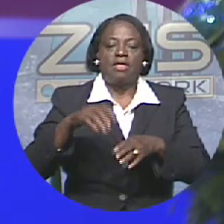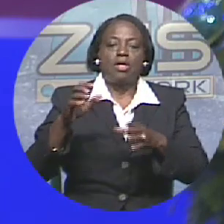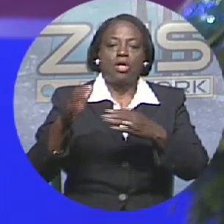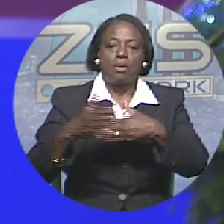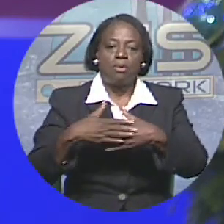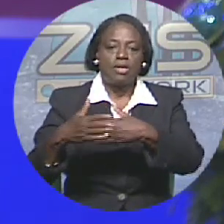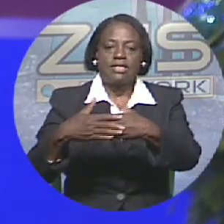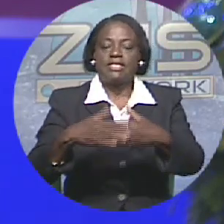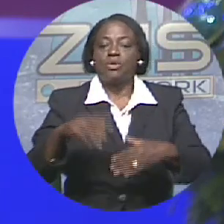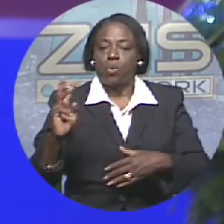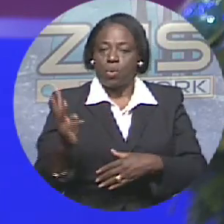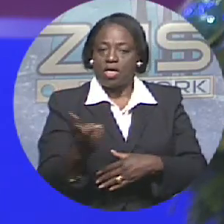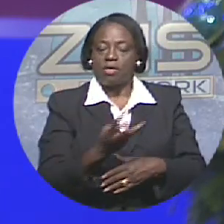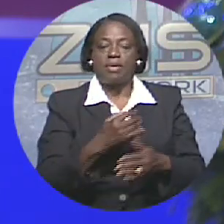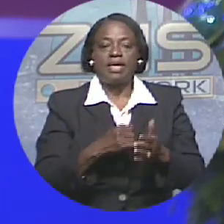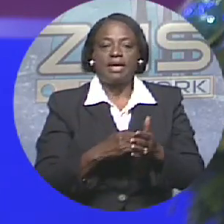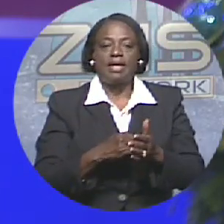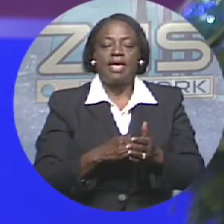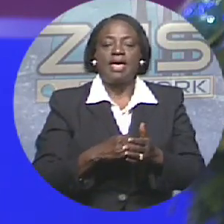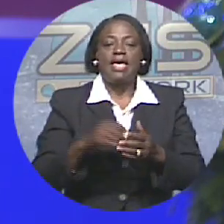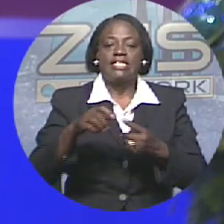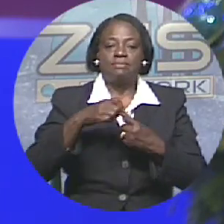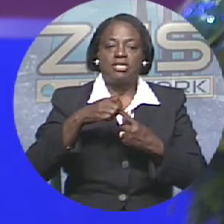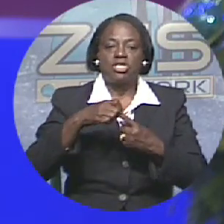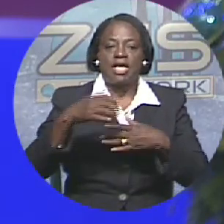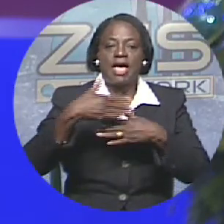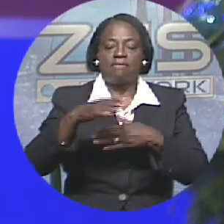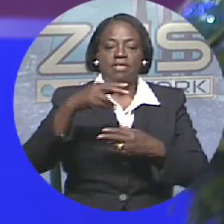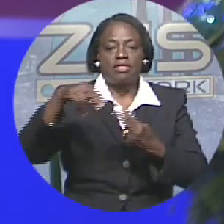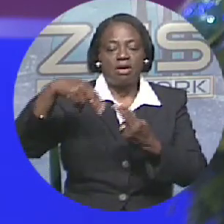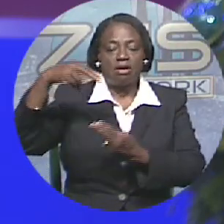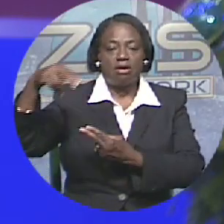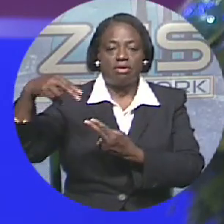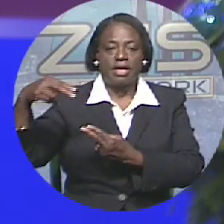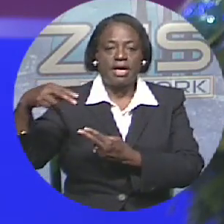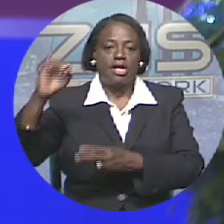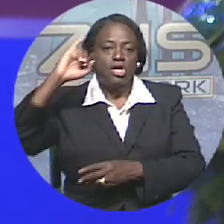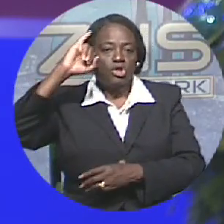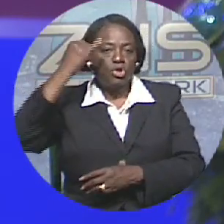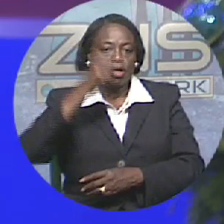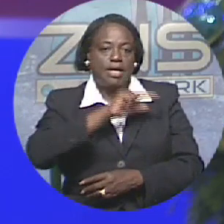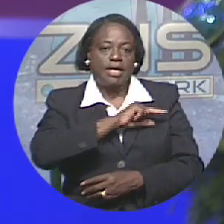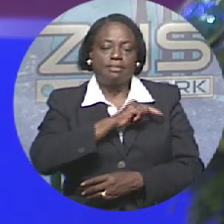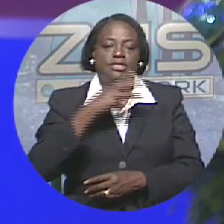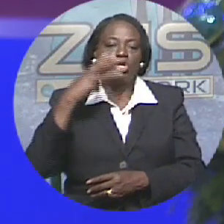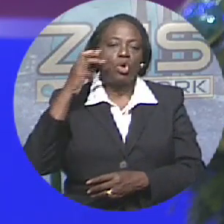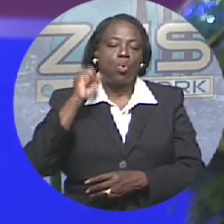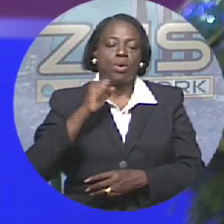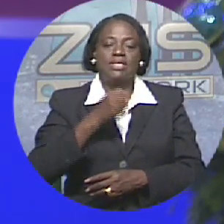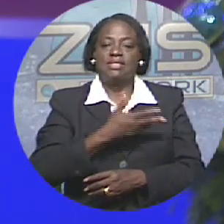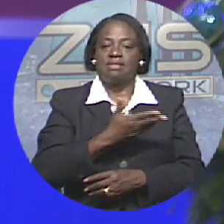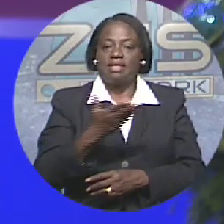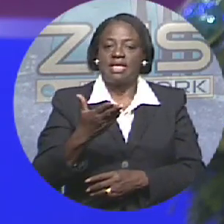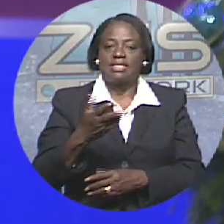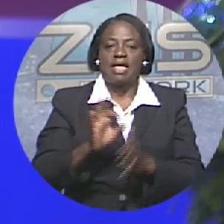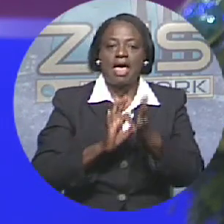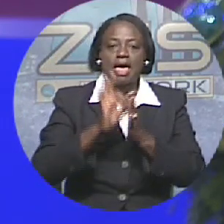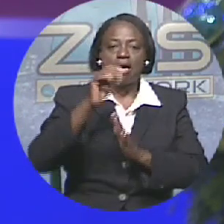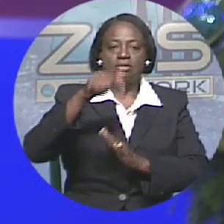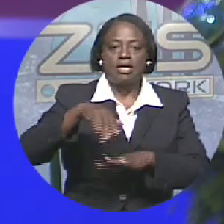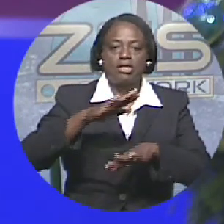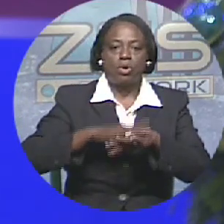welcoming, especially after the hurricane. Our Julian Gibson was there over the weekend and he tells us that the countdown is on for this